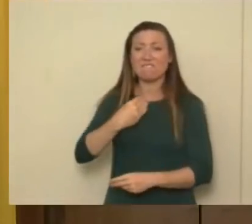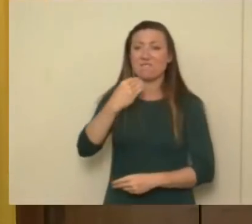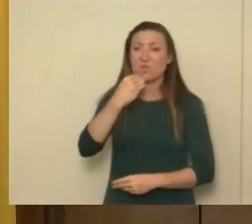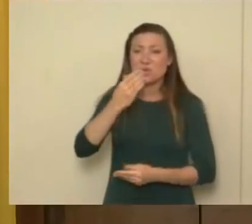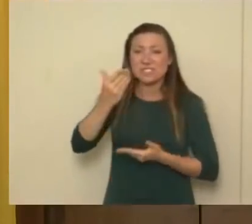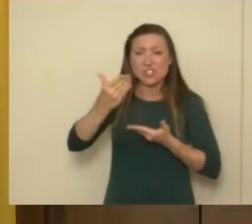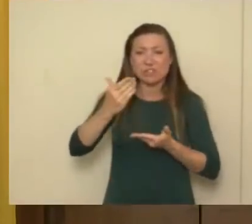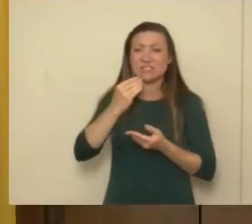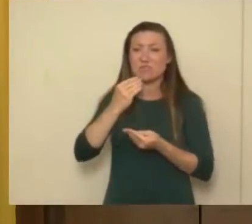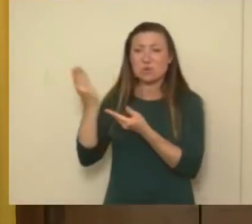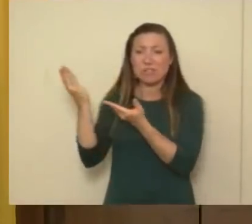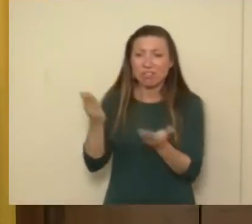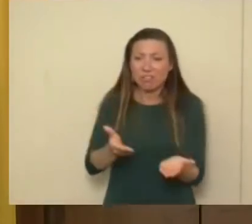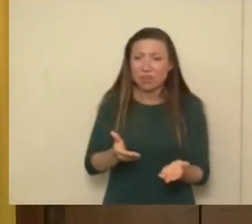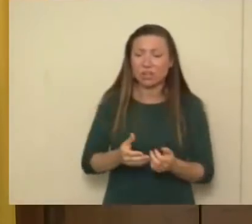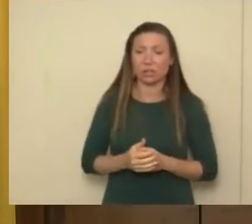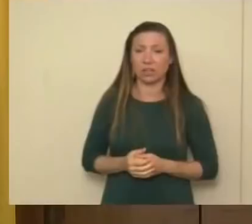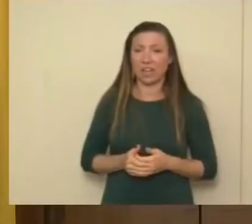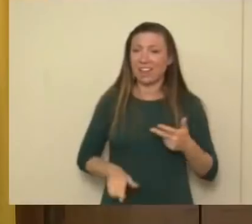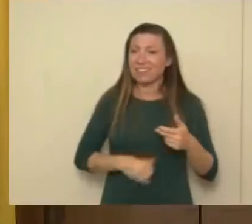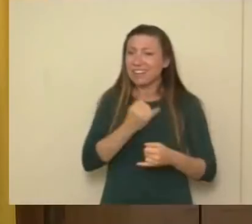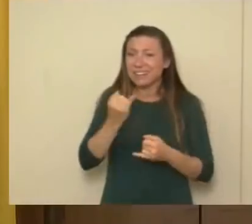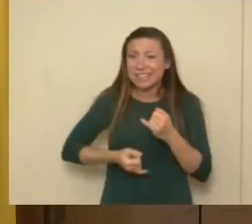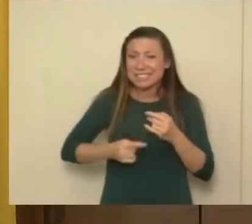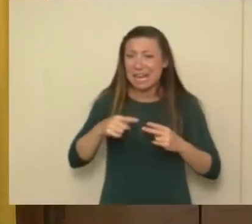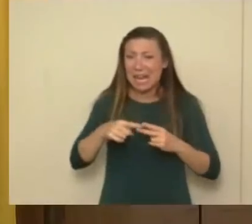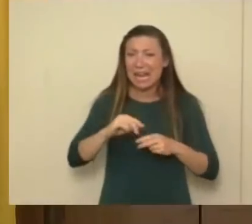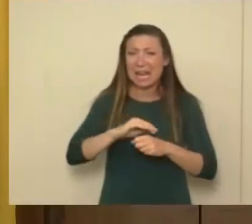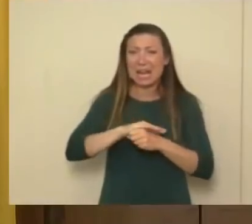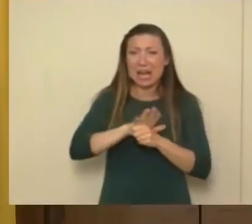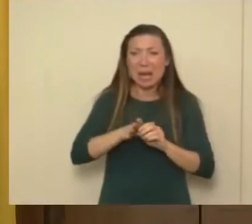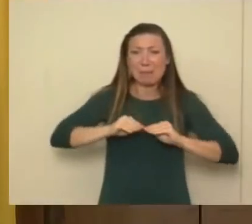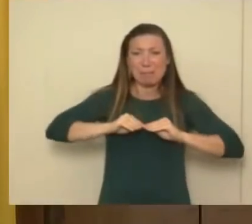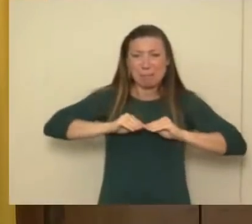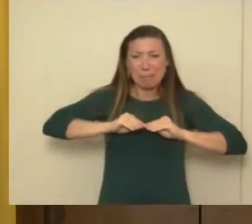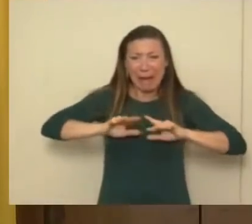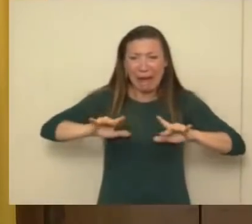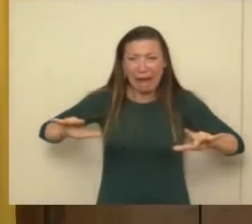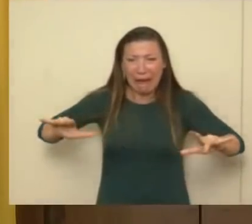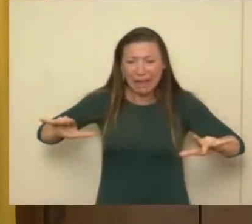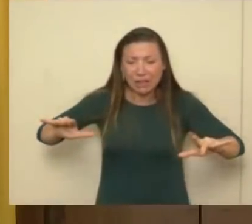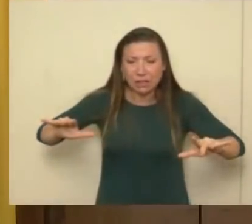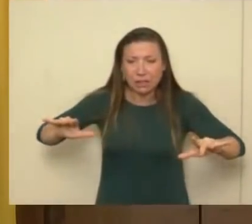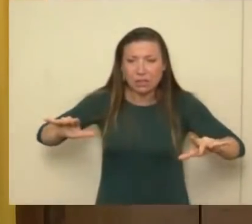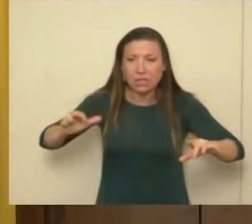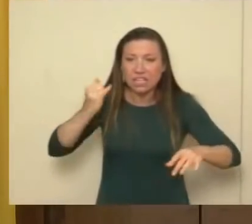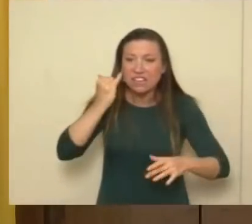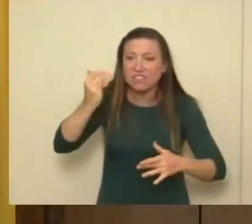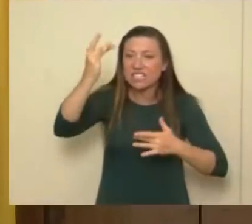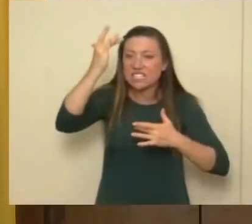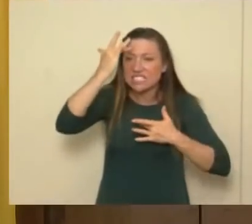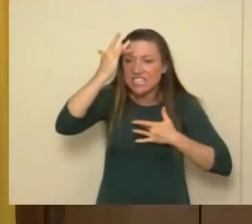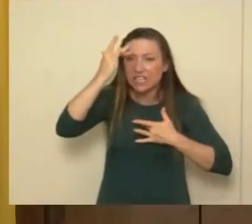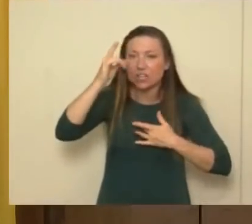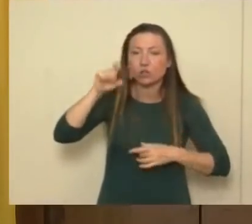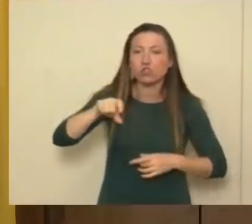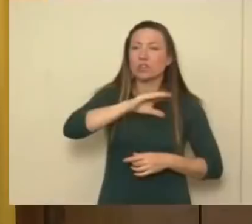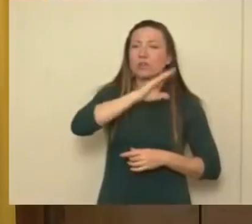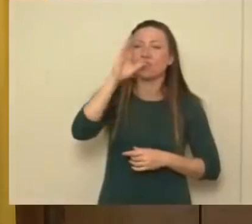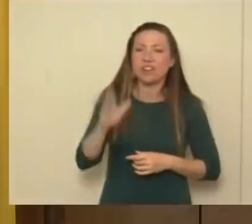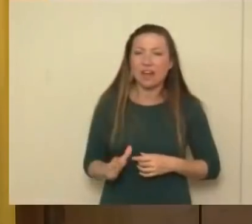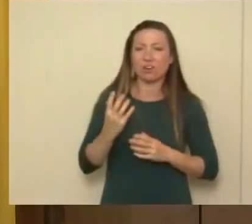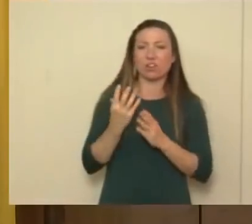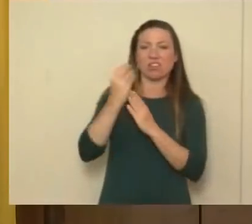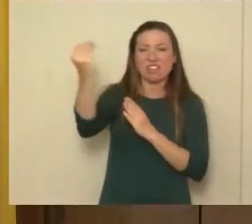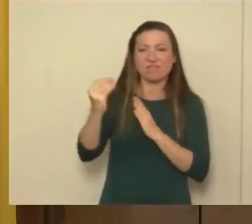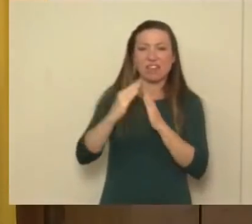service. And lastly, in a pandemic, no one sick should be leaving their house for any reason.